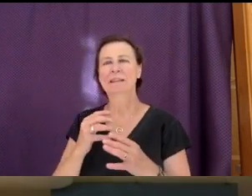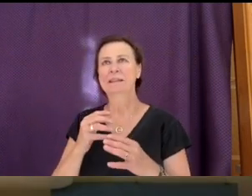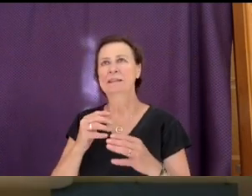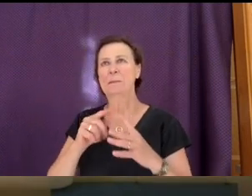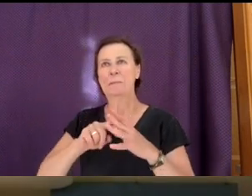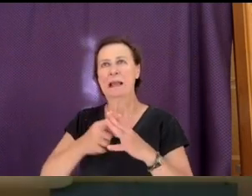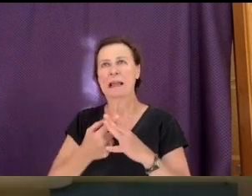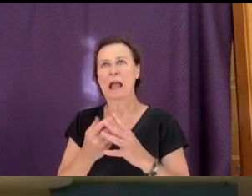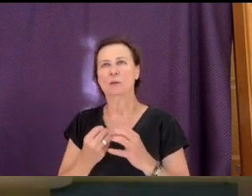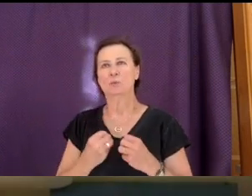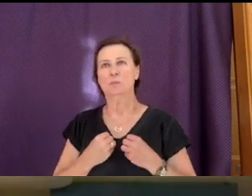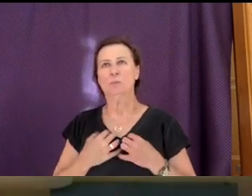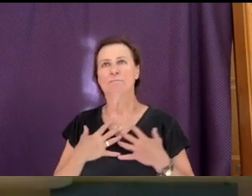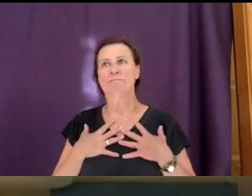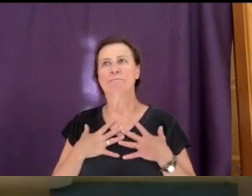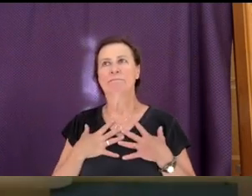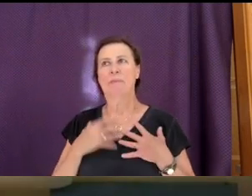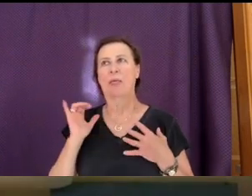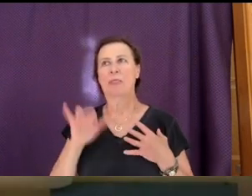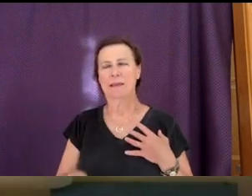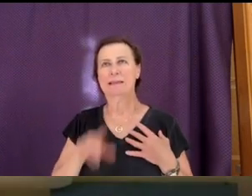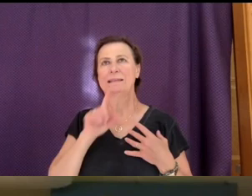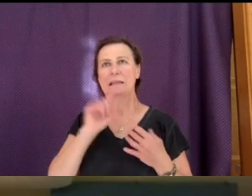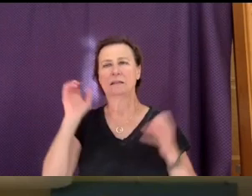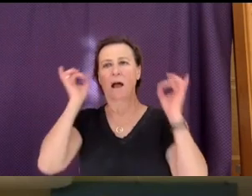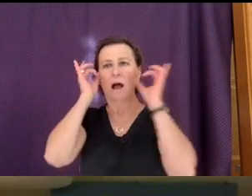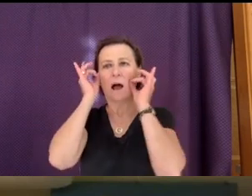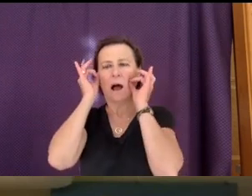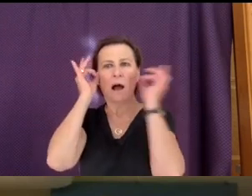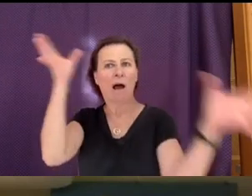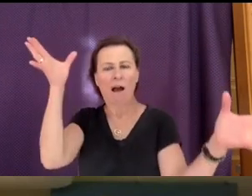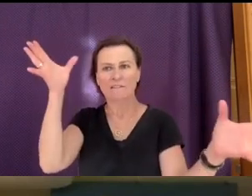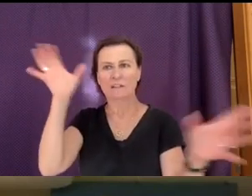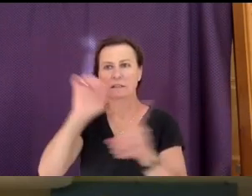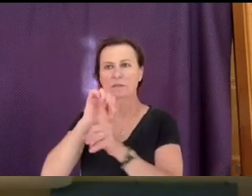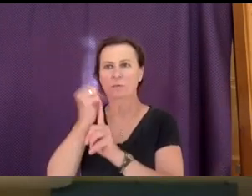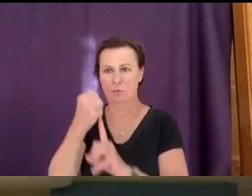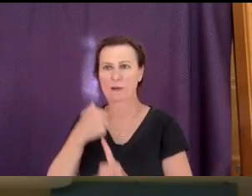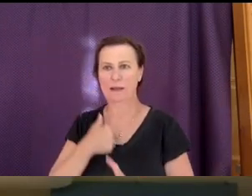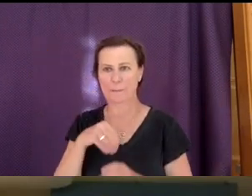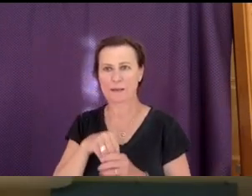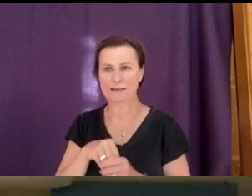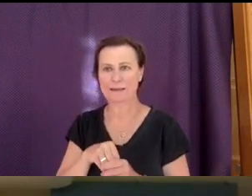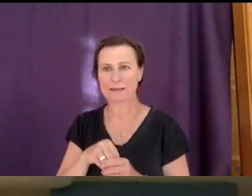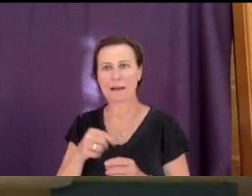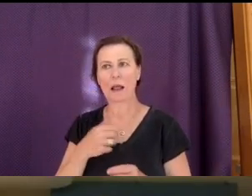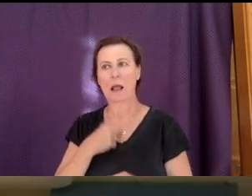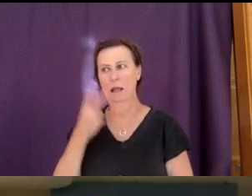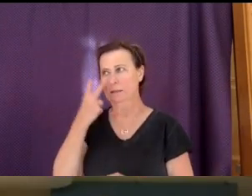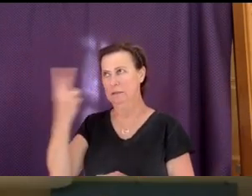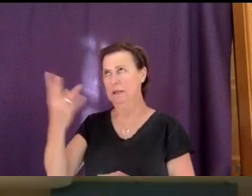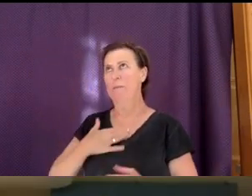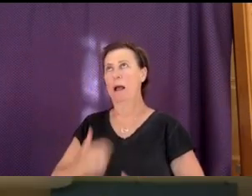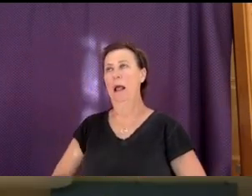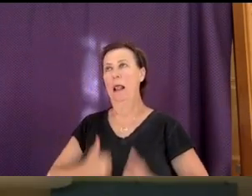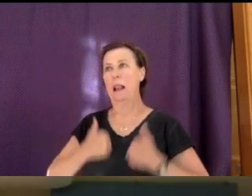sink in that this was really a horrible situation I was in. I was witnessing my life ebbing away, as though it were